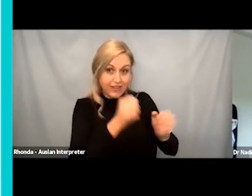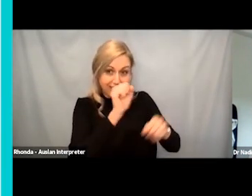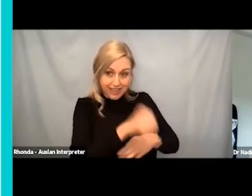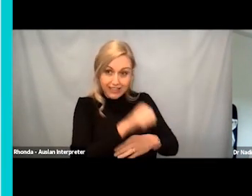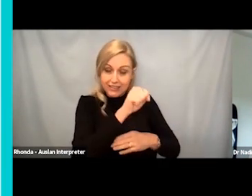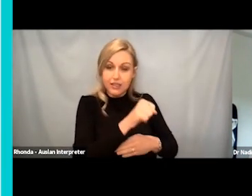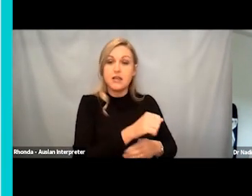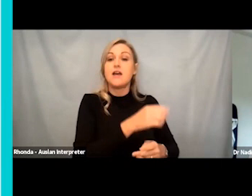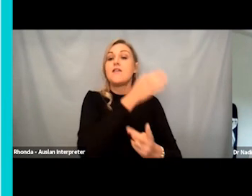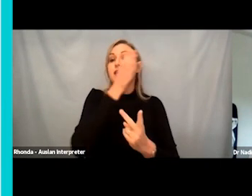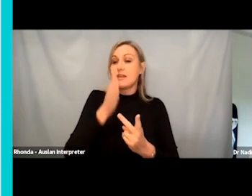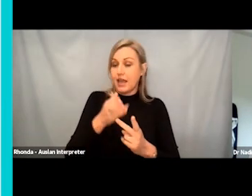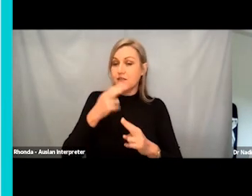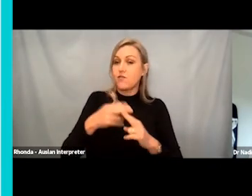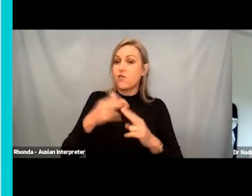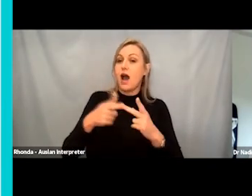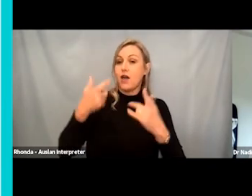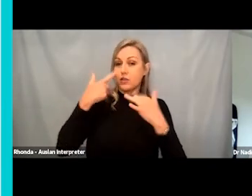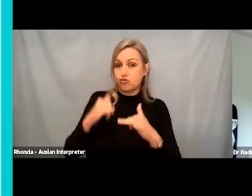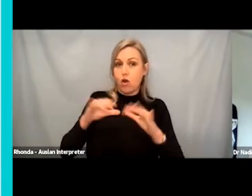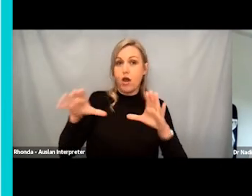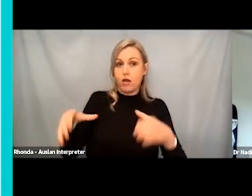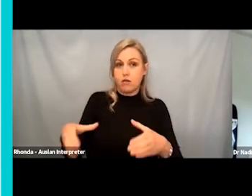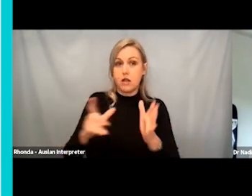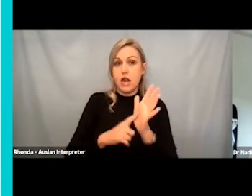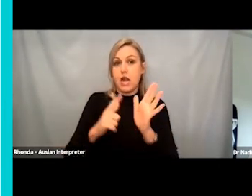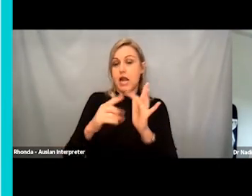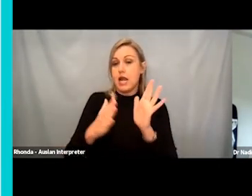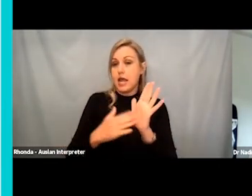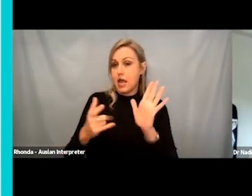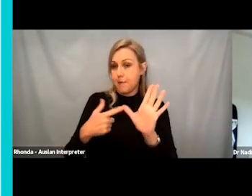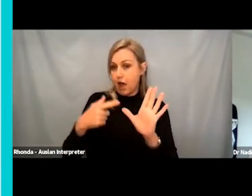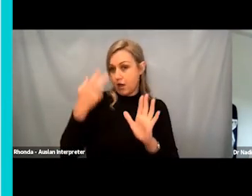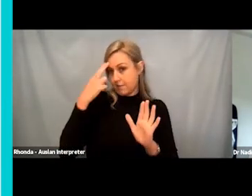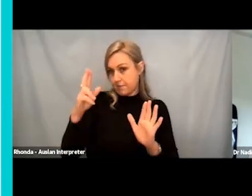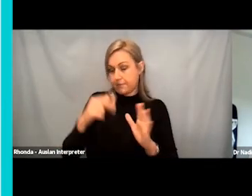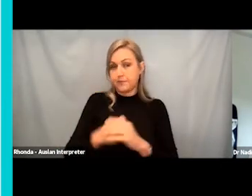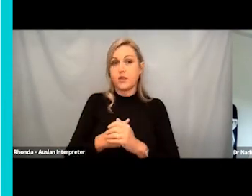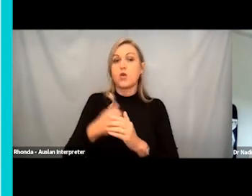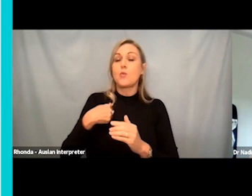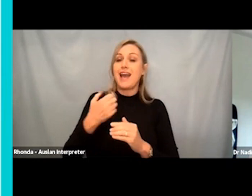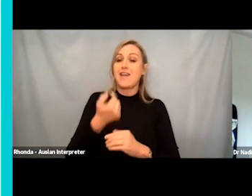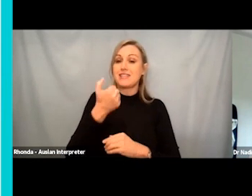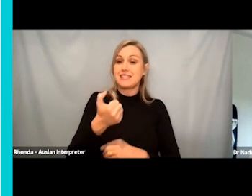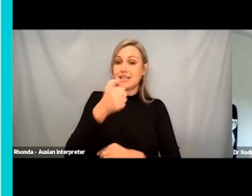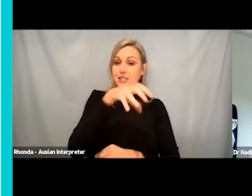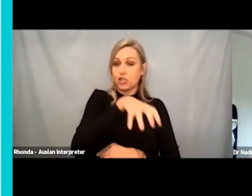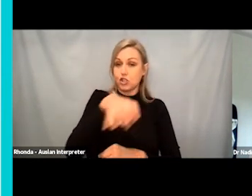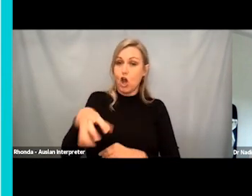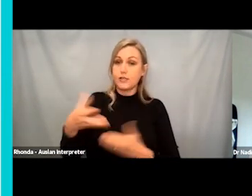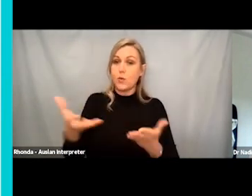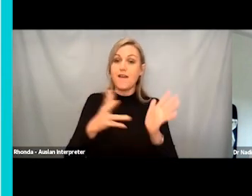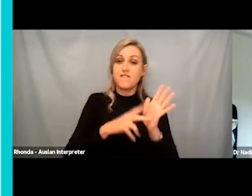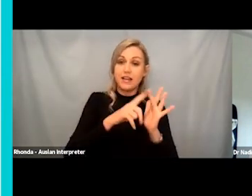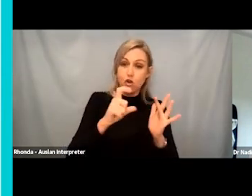multi-site randomized controlled trial called LIMA. And this is a study that's been conducted across 6 sites in Victoria,